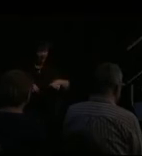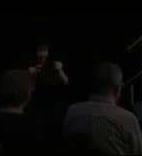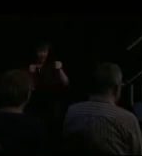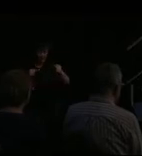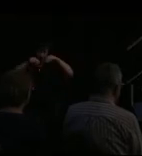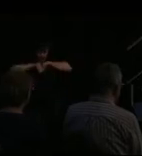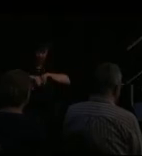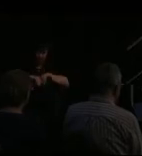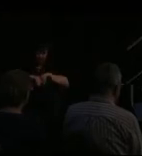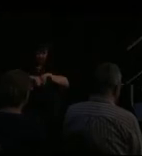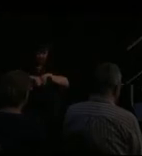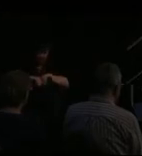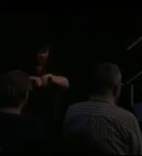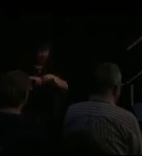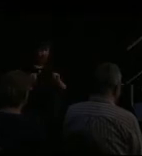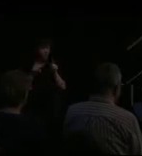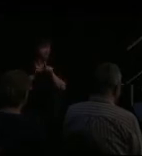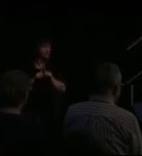us.